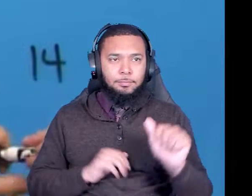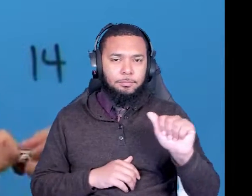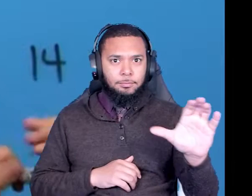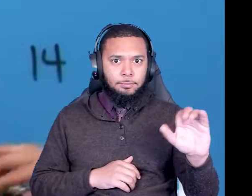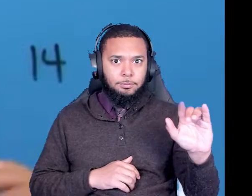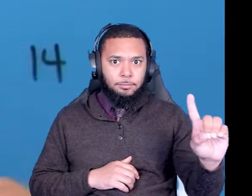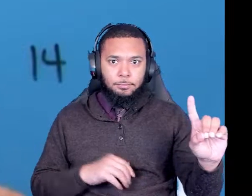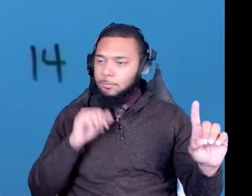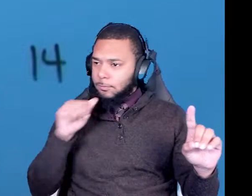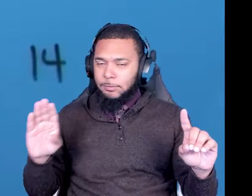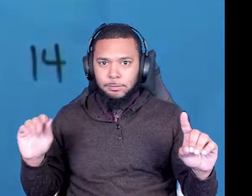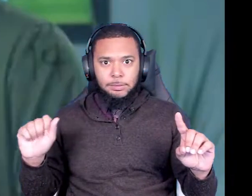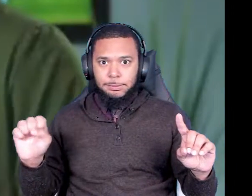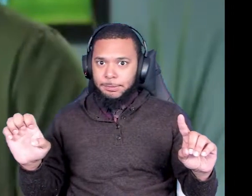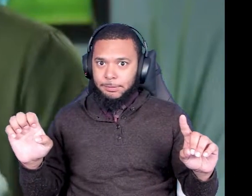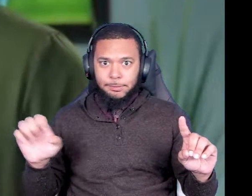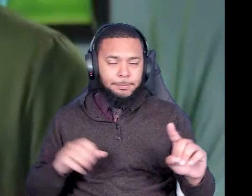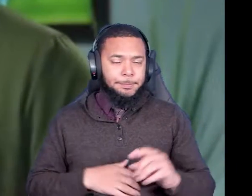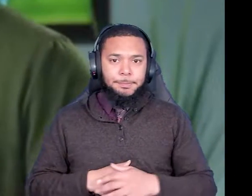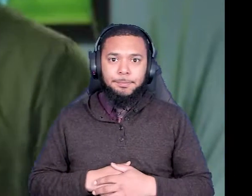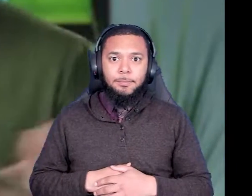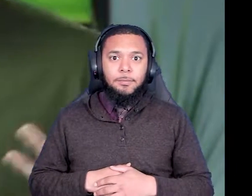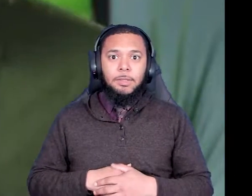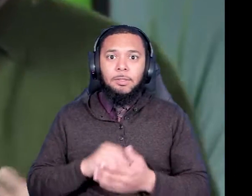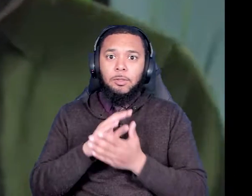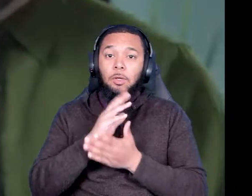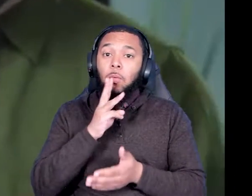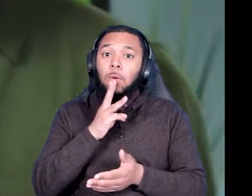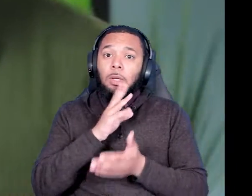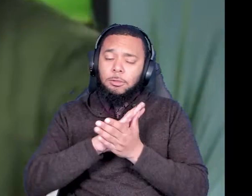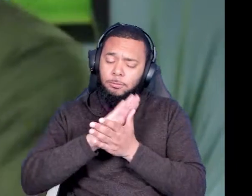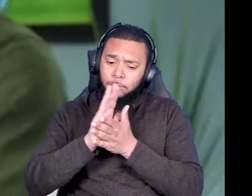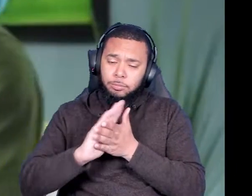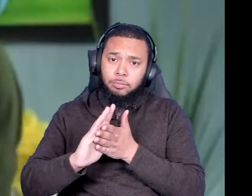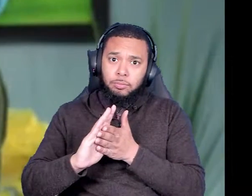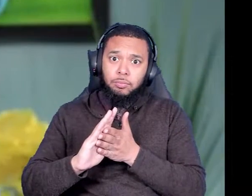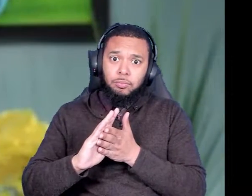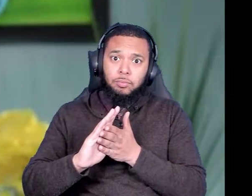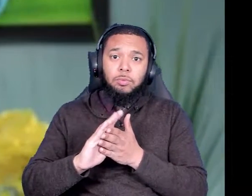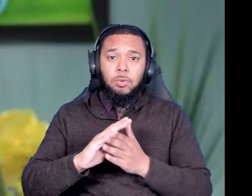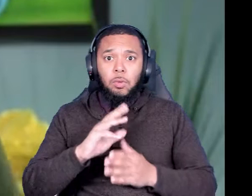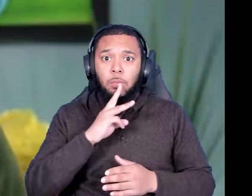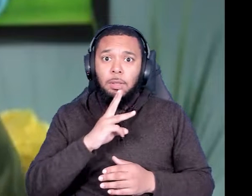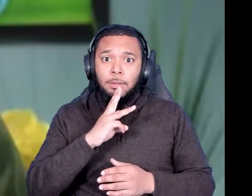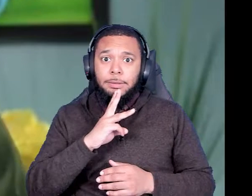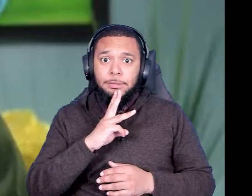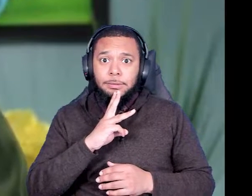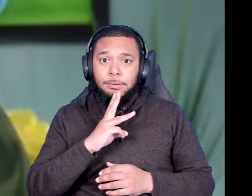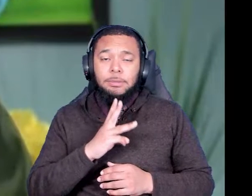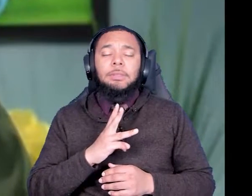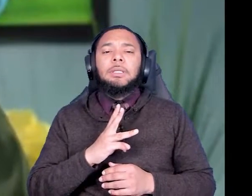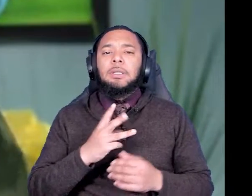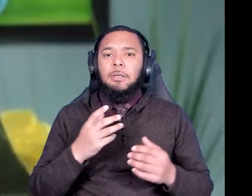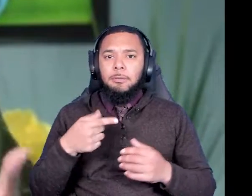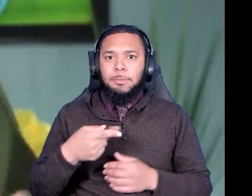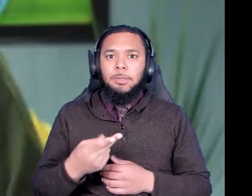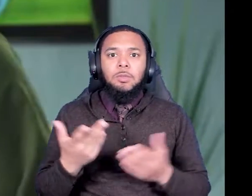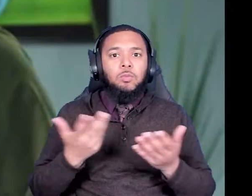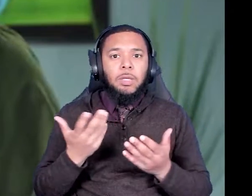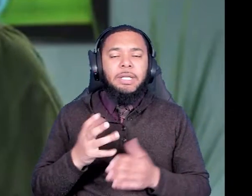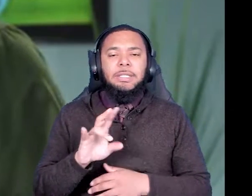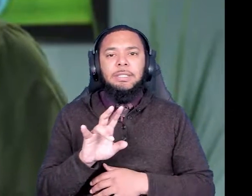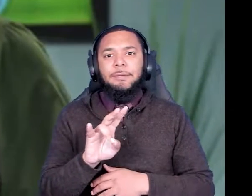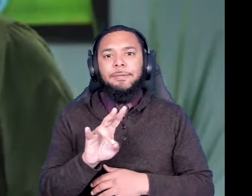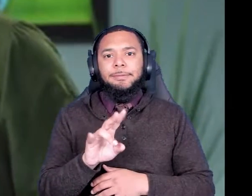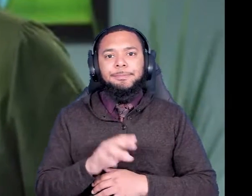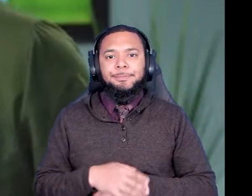It is neutral. So pure water, pure distilled water, is going to have a pH of 7. That's